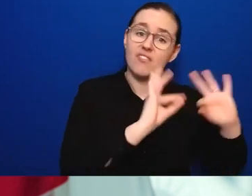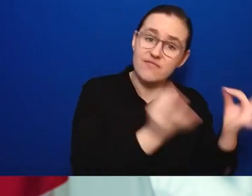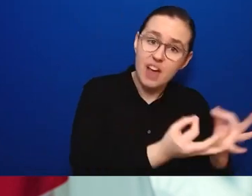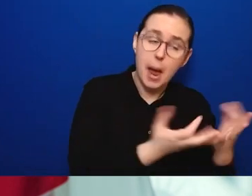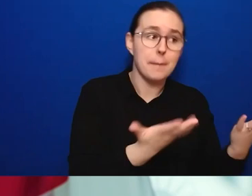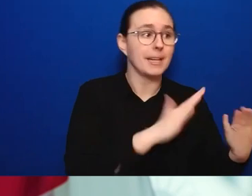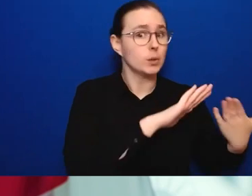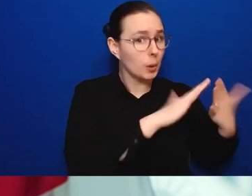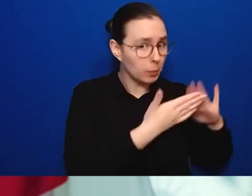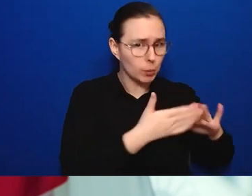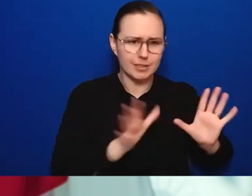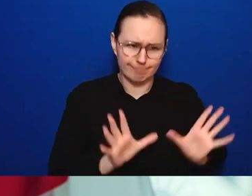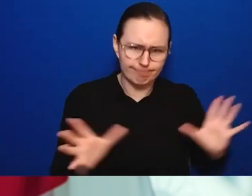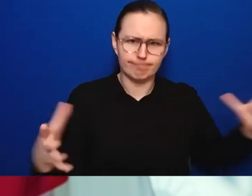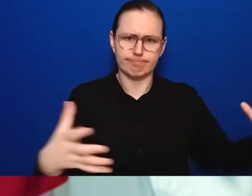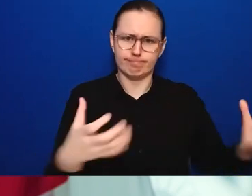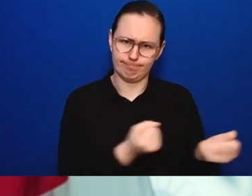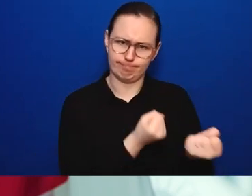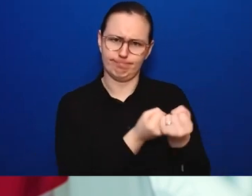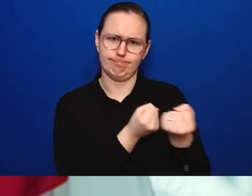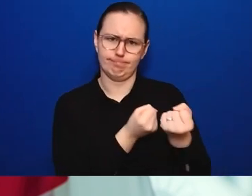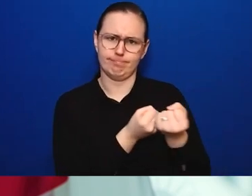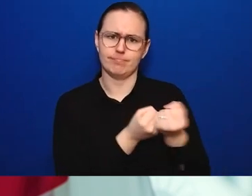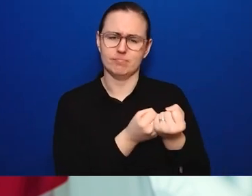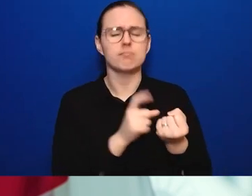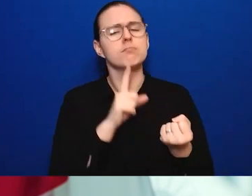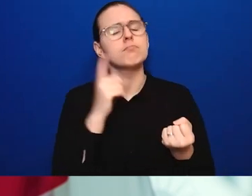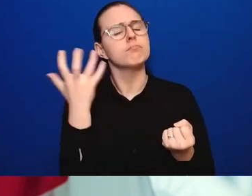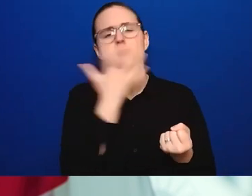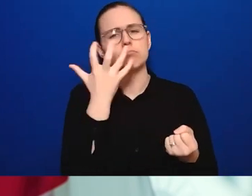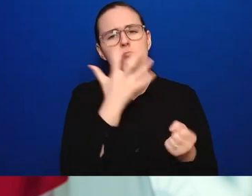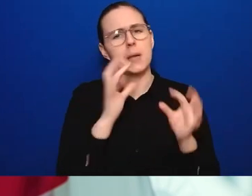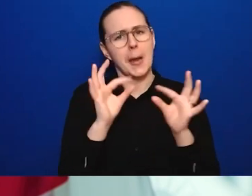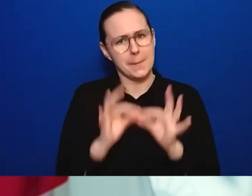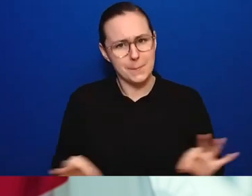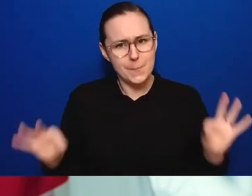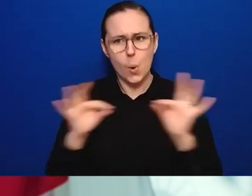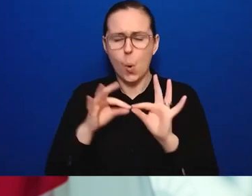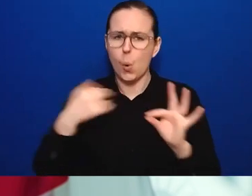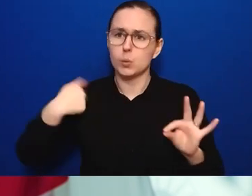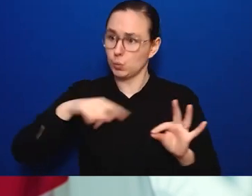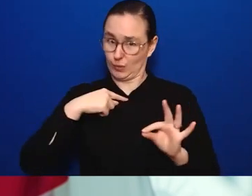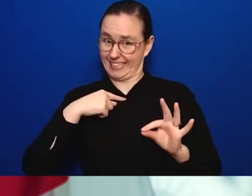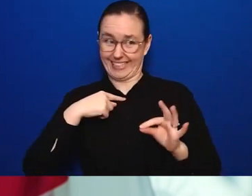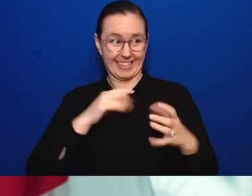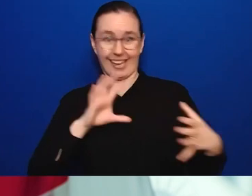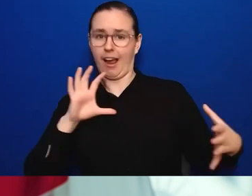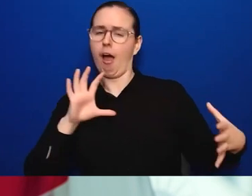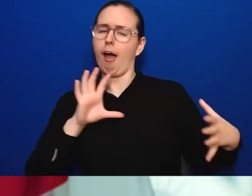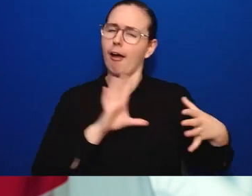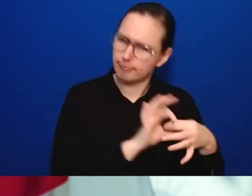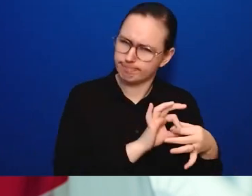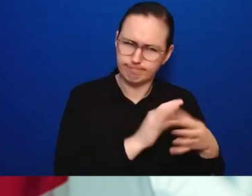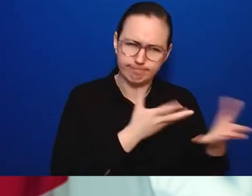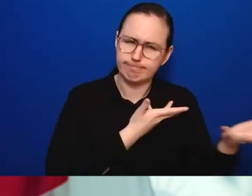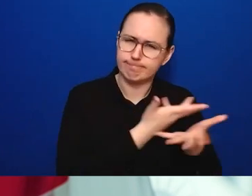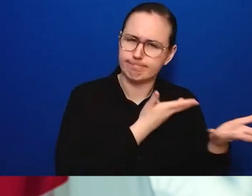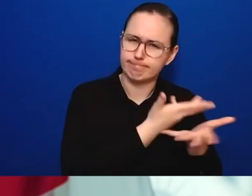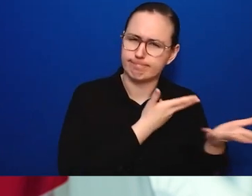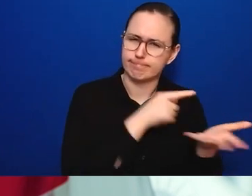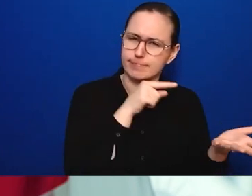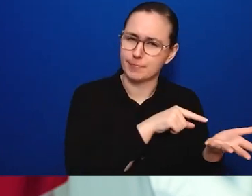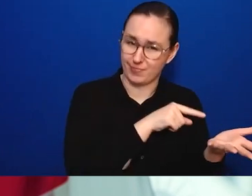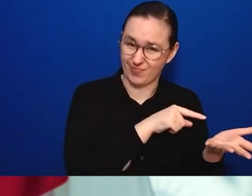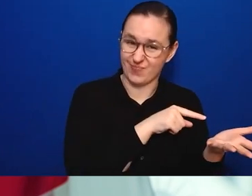us without us. We are looking to the BC Association of Aboriginal Friendship Centres to develop and administer the new